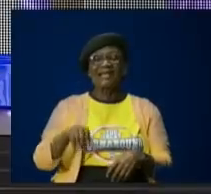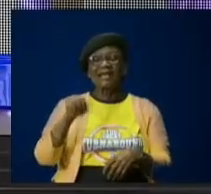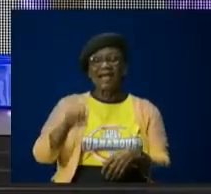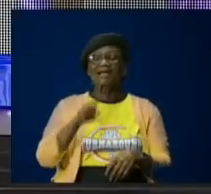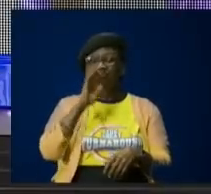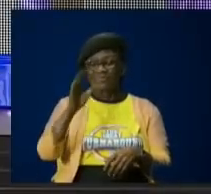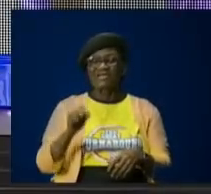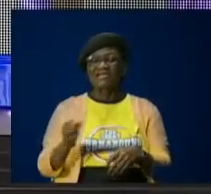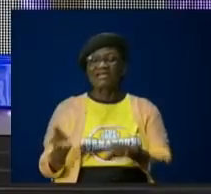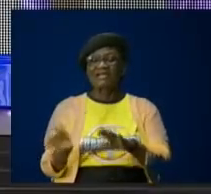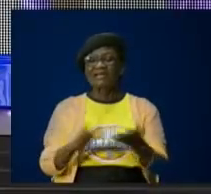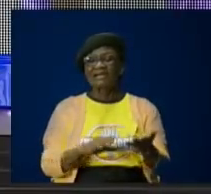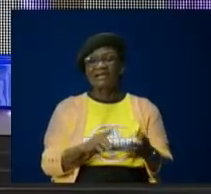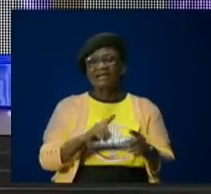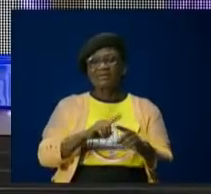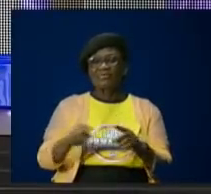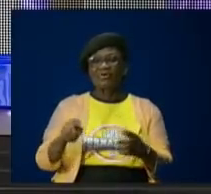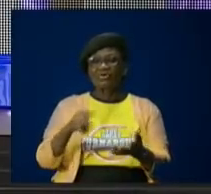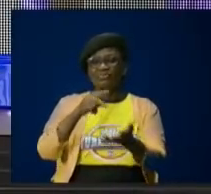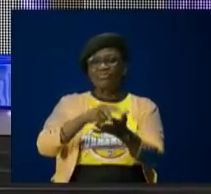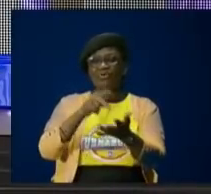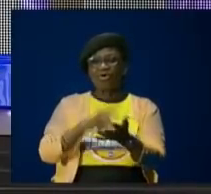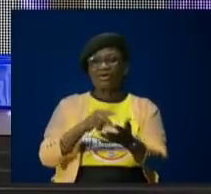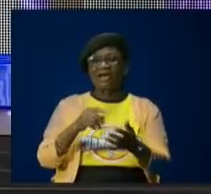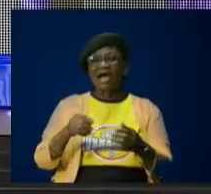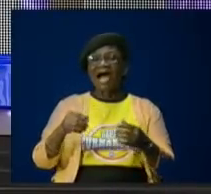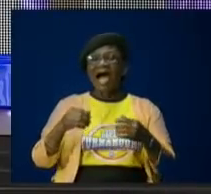But Paul has just started his ministry.